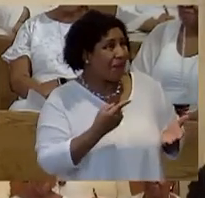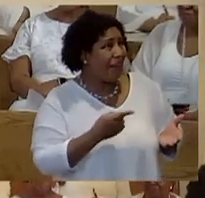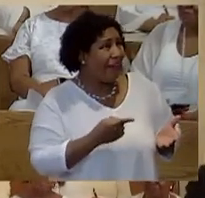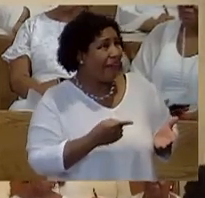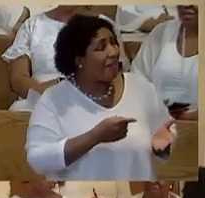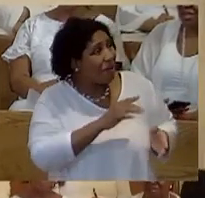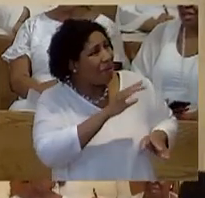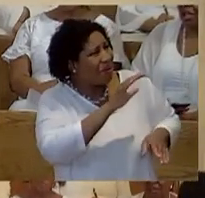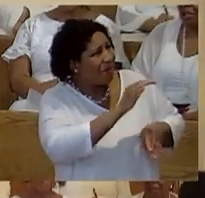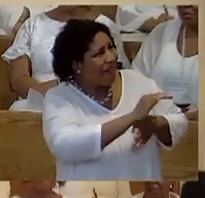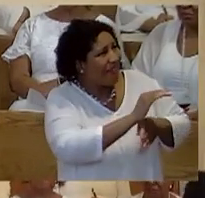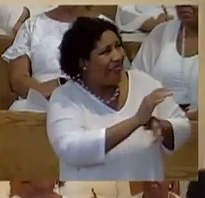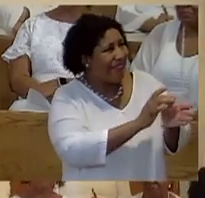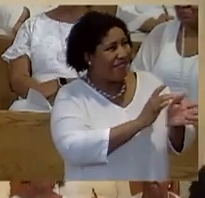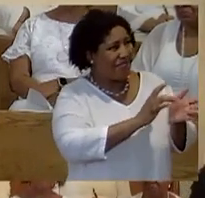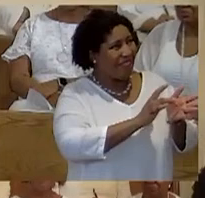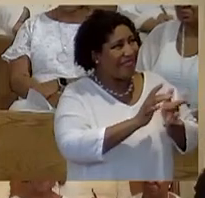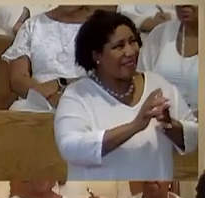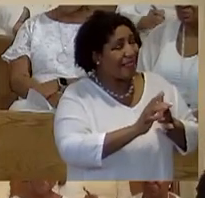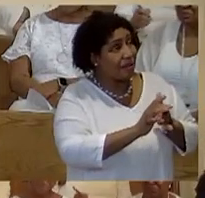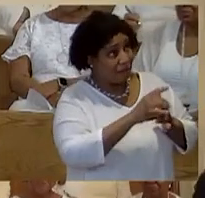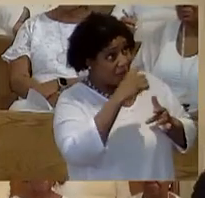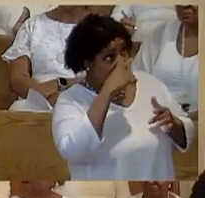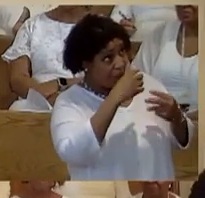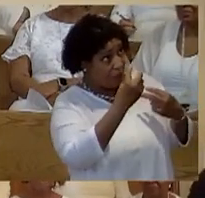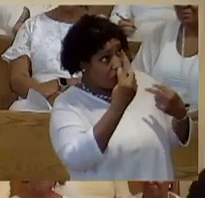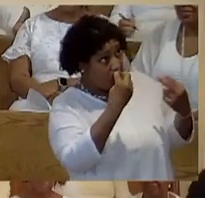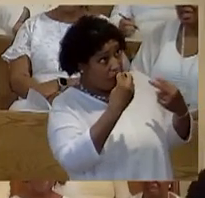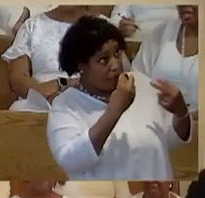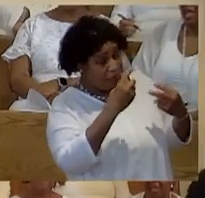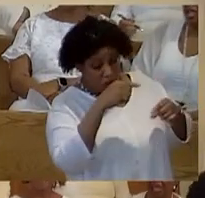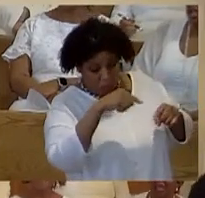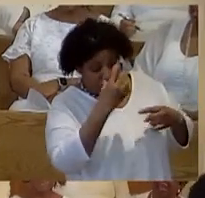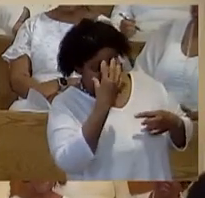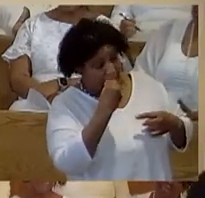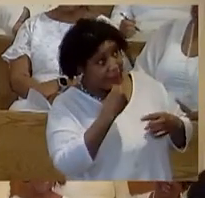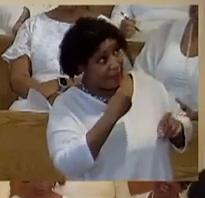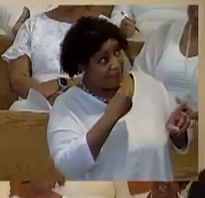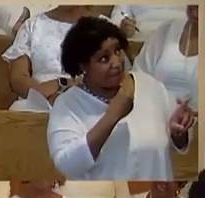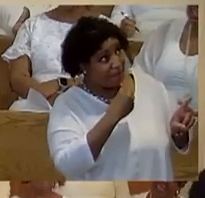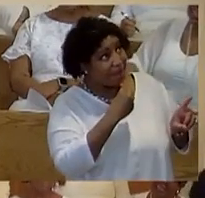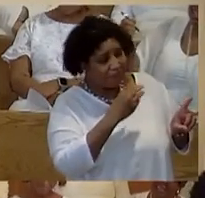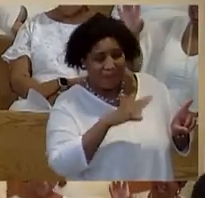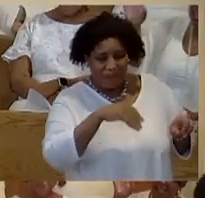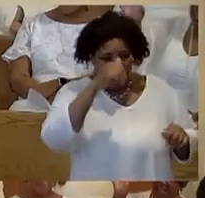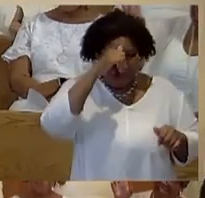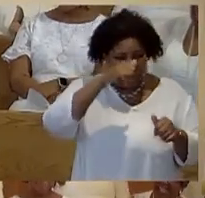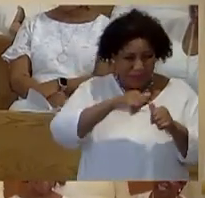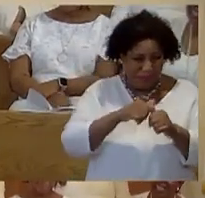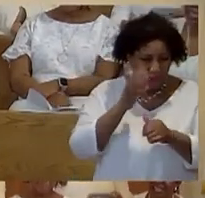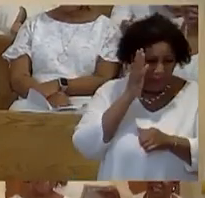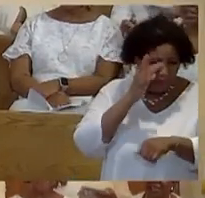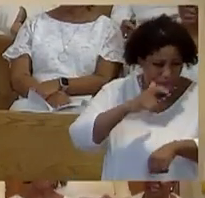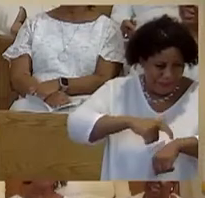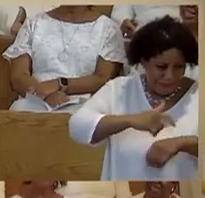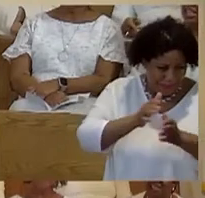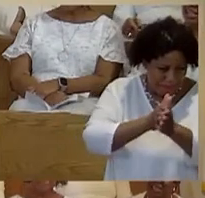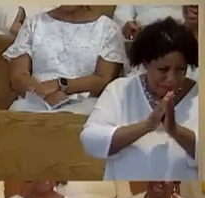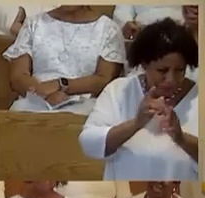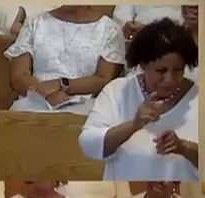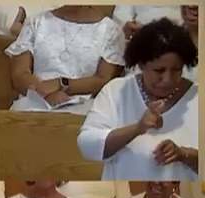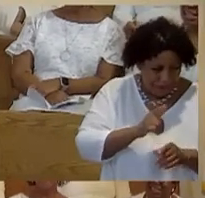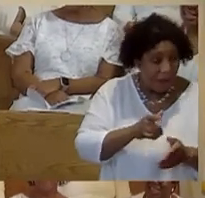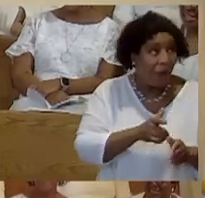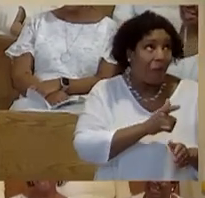night, Jesus. I want you to watch over me as I lay down and go to sleep. Y'all remember them bedtime prayers, right?